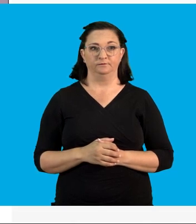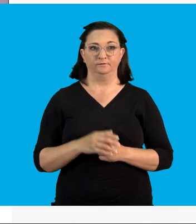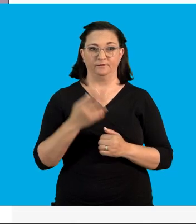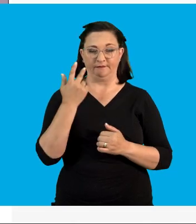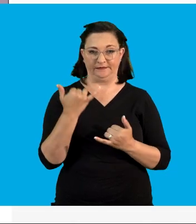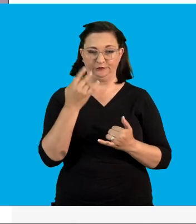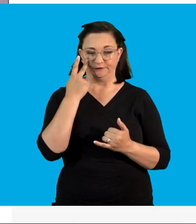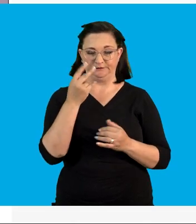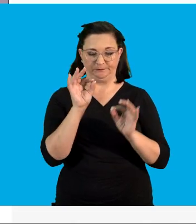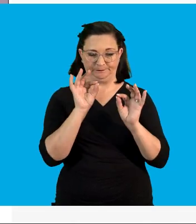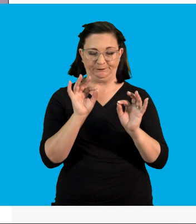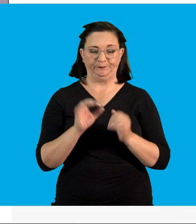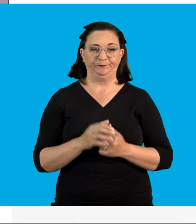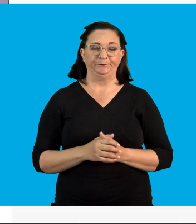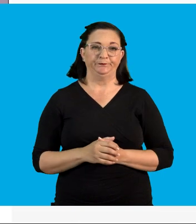There.